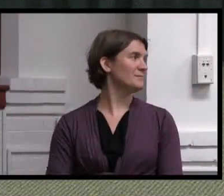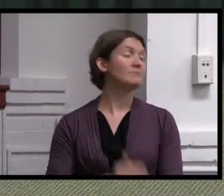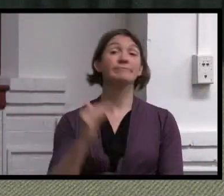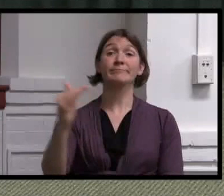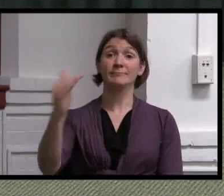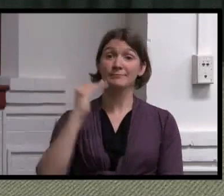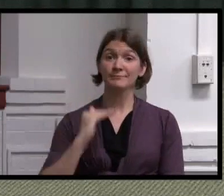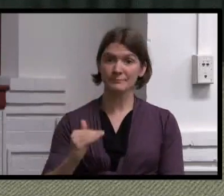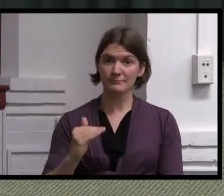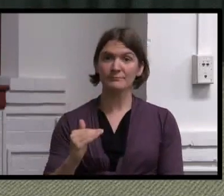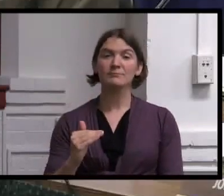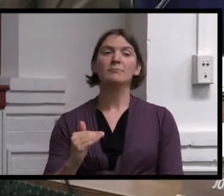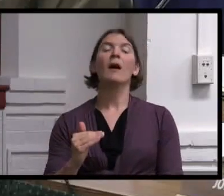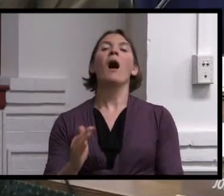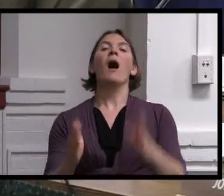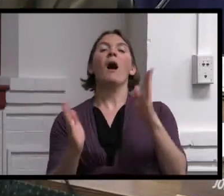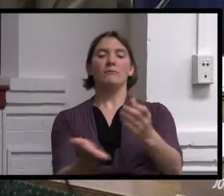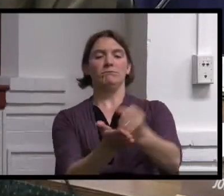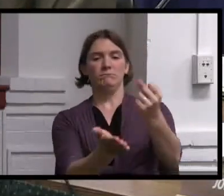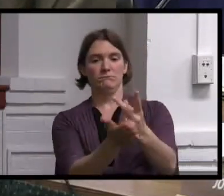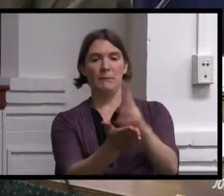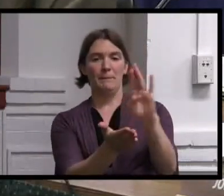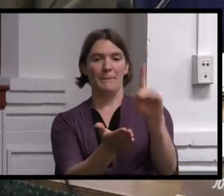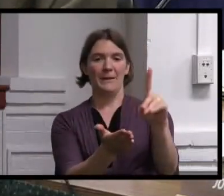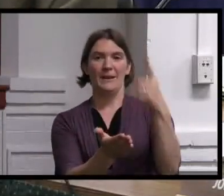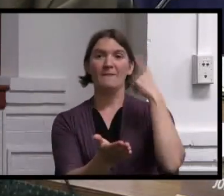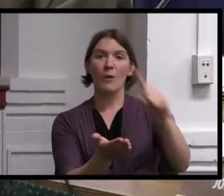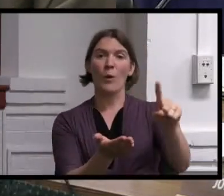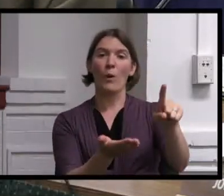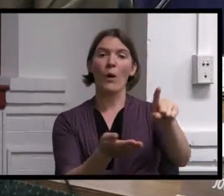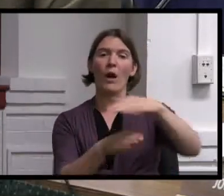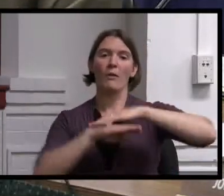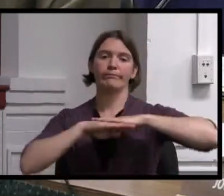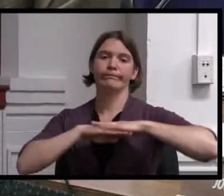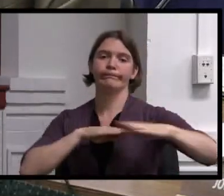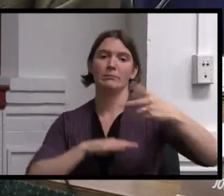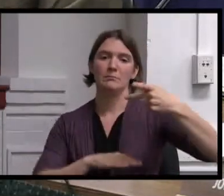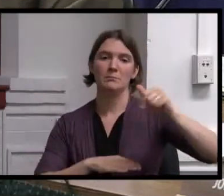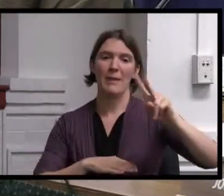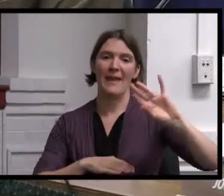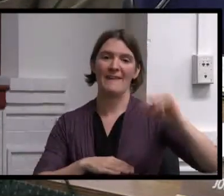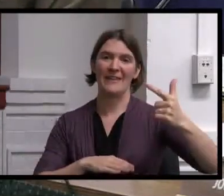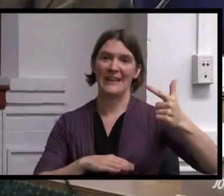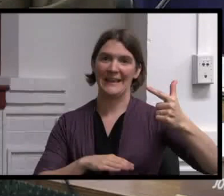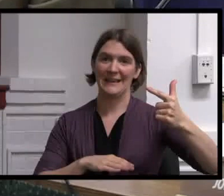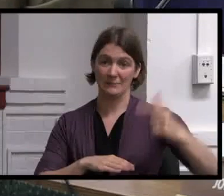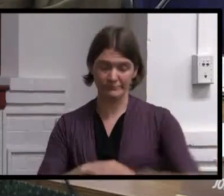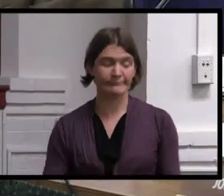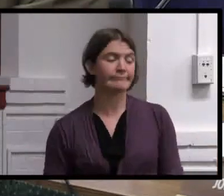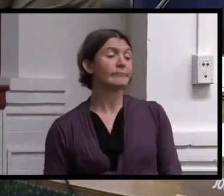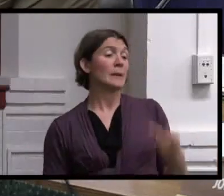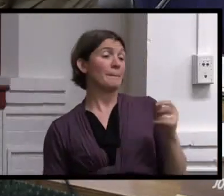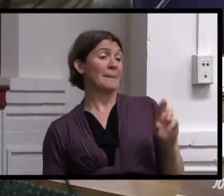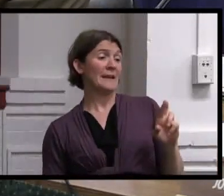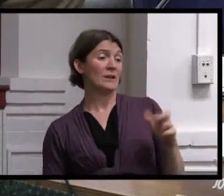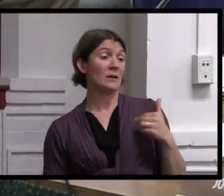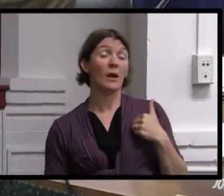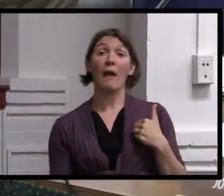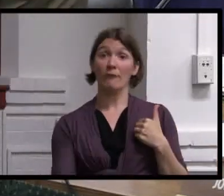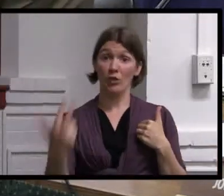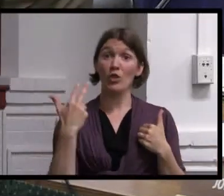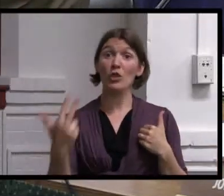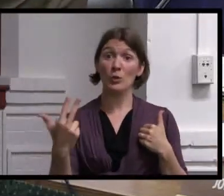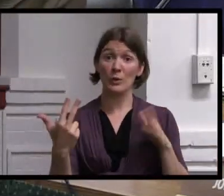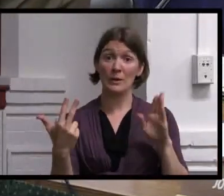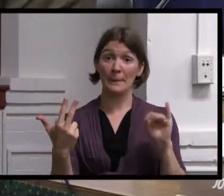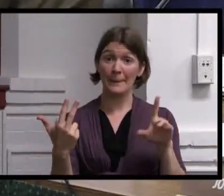Next up is we're going to award a bid for a paving program. We received three bids in the